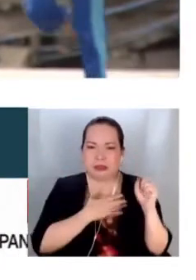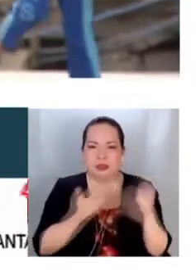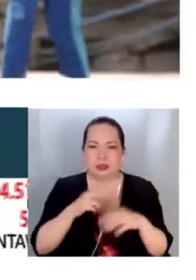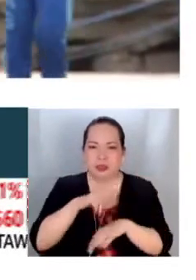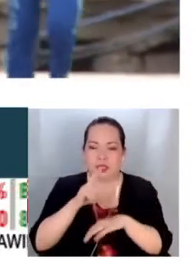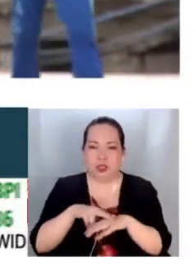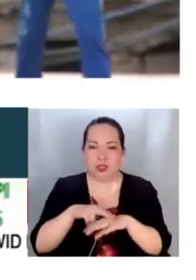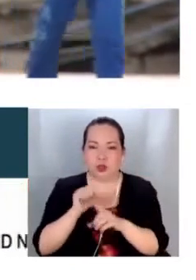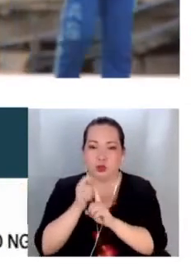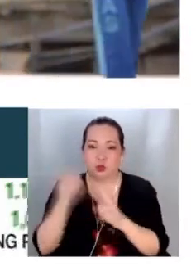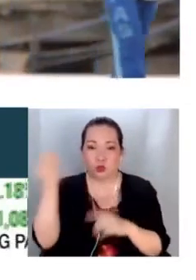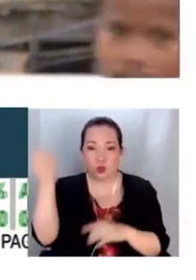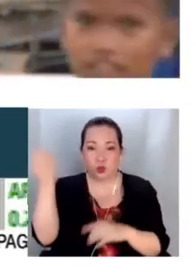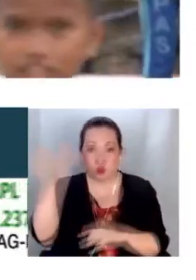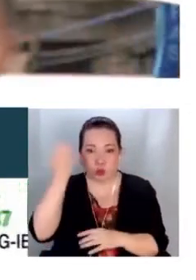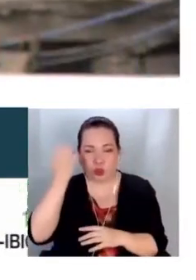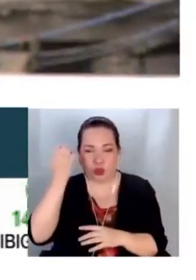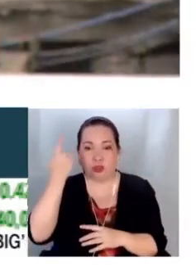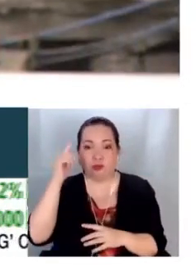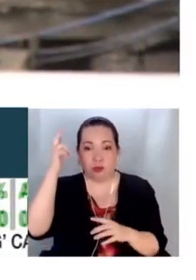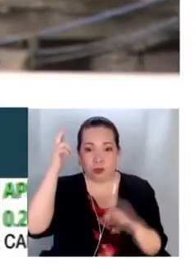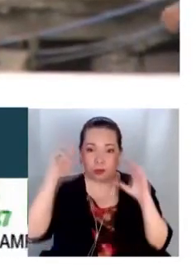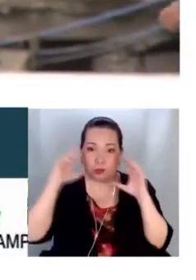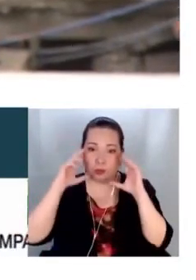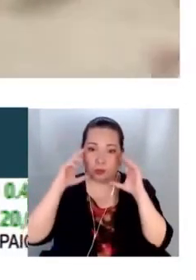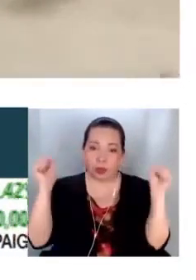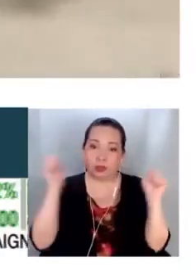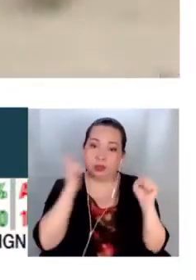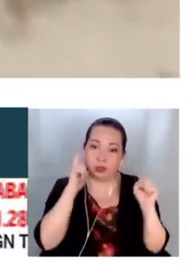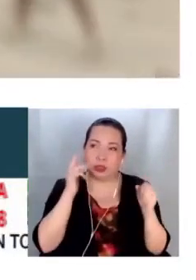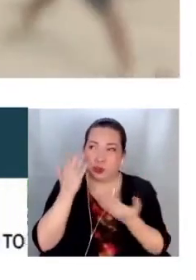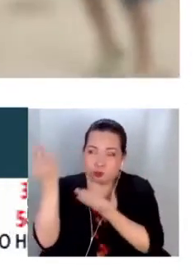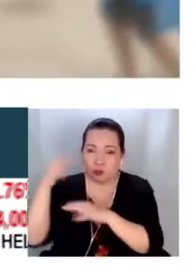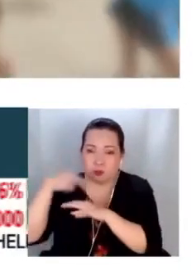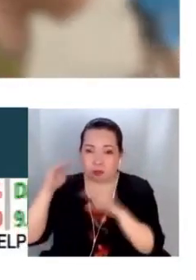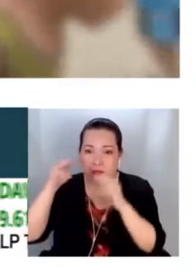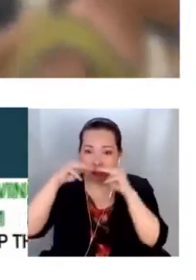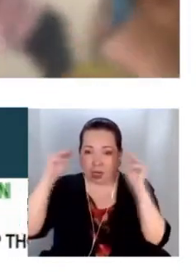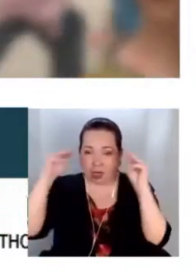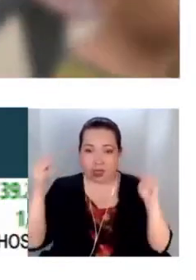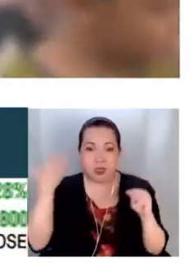to the Malacanang last year. Mm. And